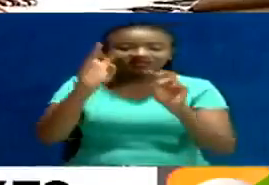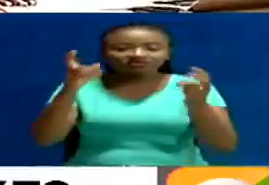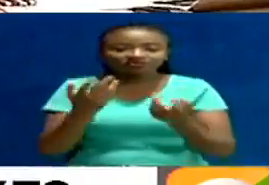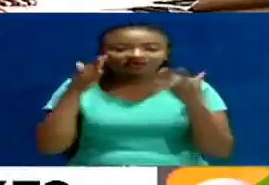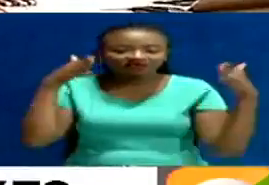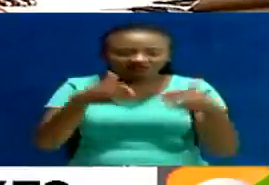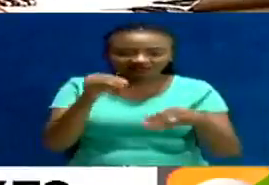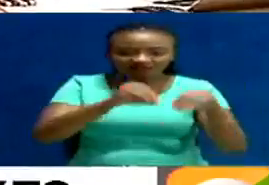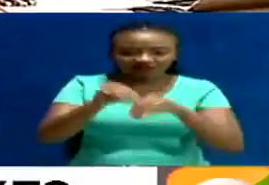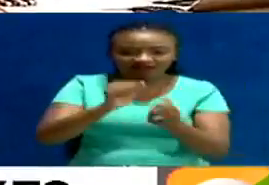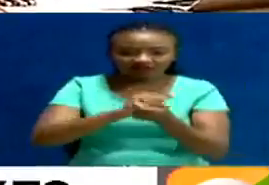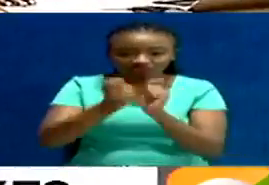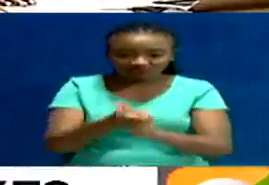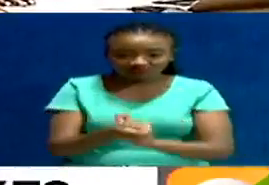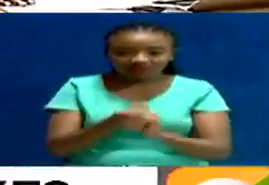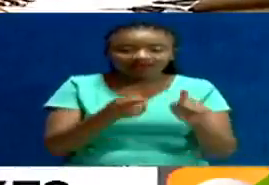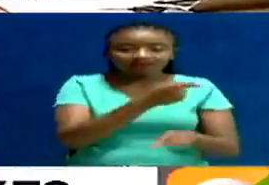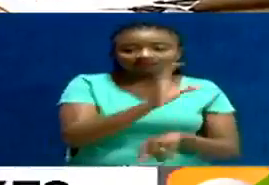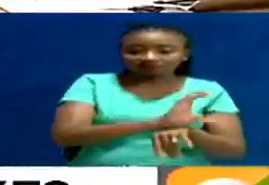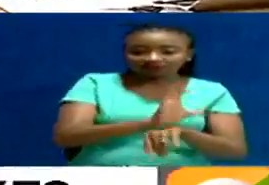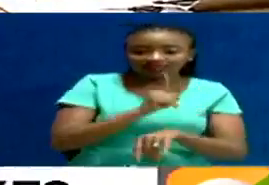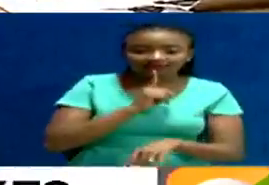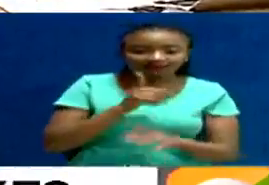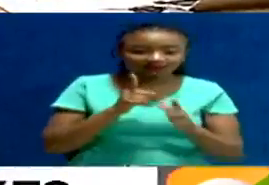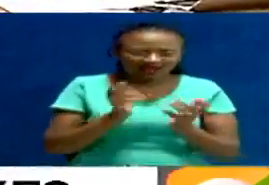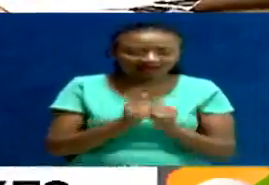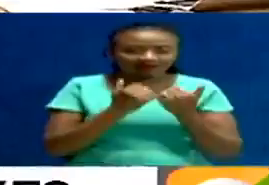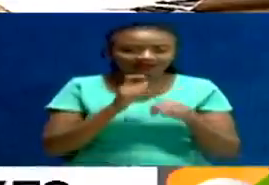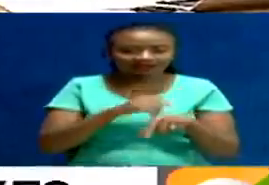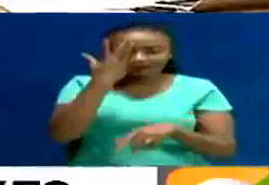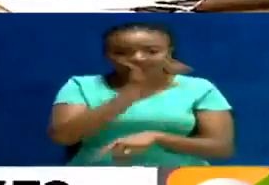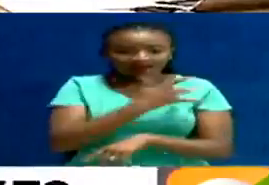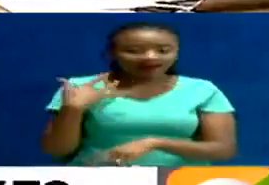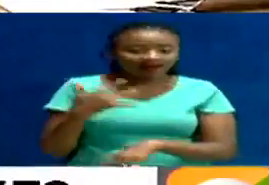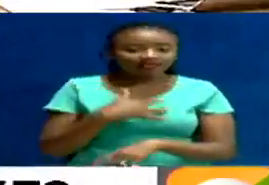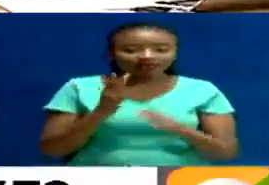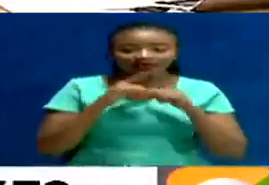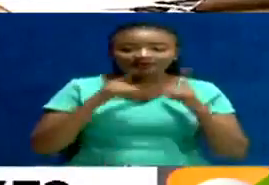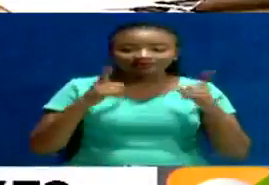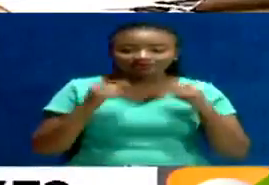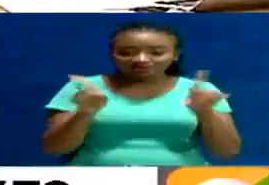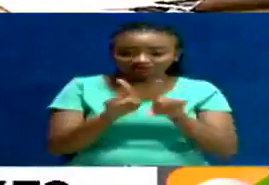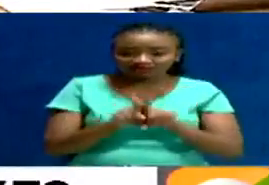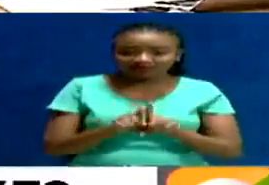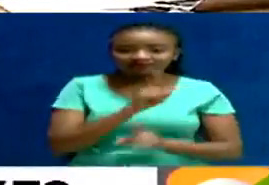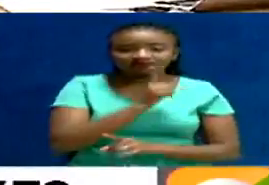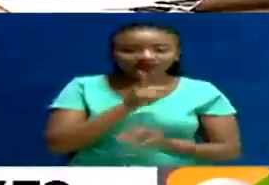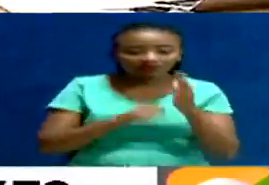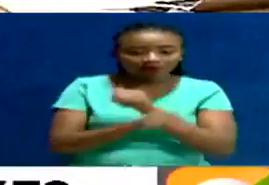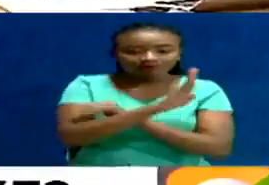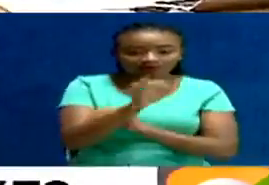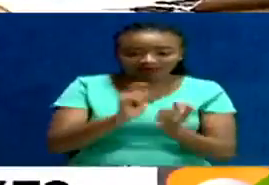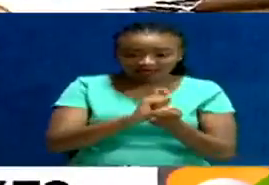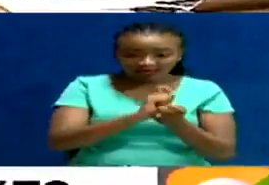dealing with electoral reforms. The Anglican Church stand is coming just days after the Catholic Church bishops proposed that the BBI